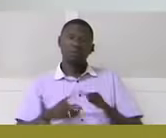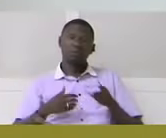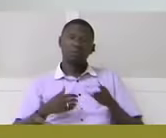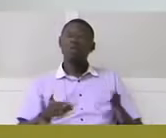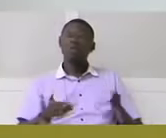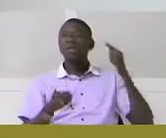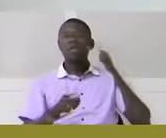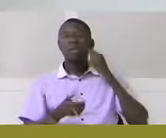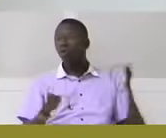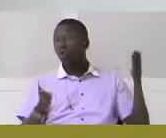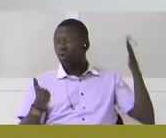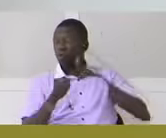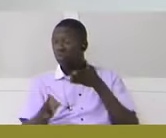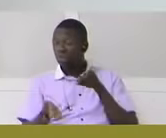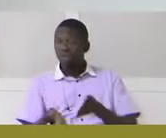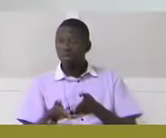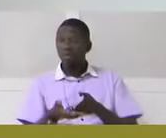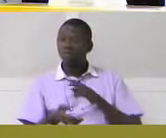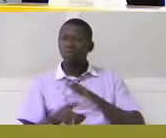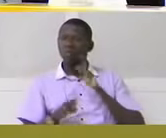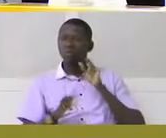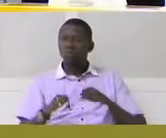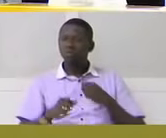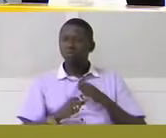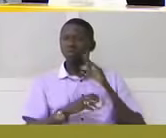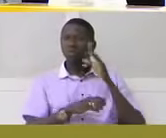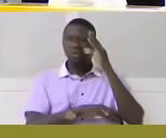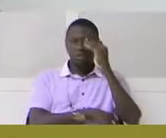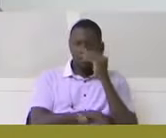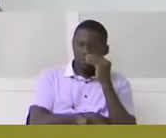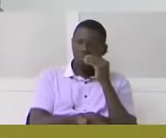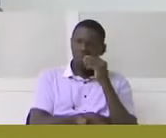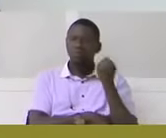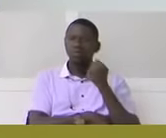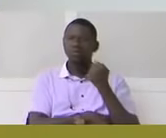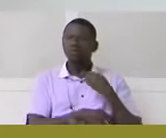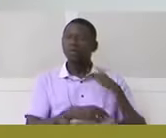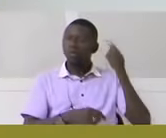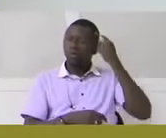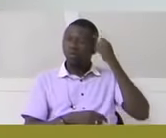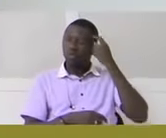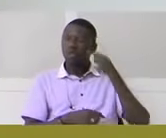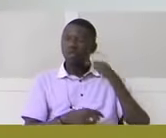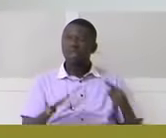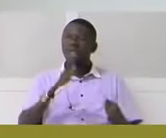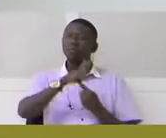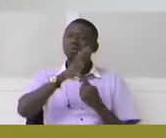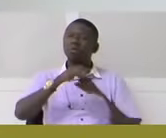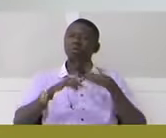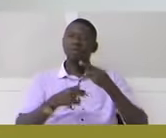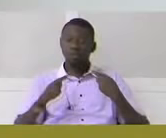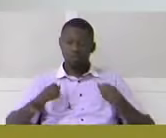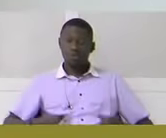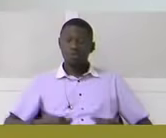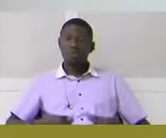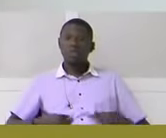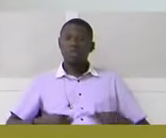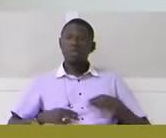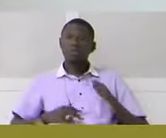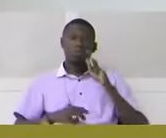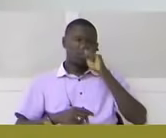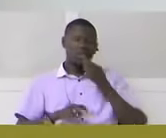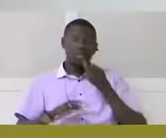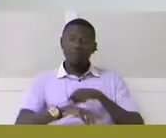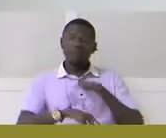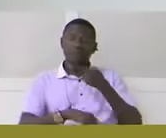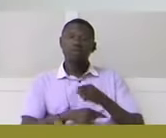bi. I could not sleep. Man si no no. Because I know the essence of this uniform. Ka tu ngalo ne ko kuma ya me ni uniform wala. Is to die for this